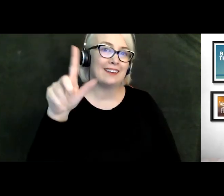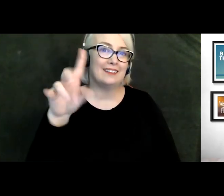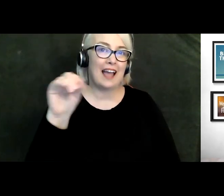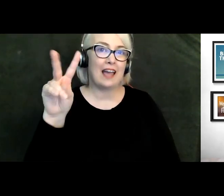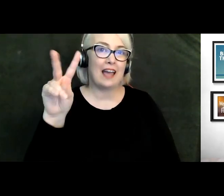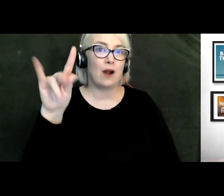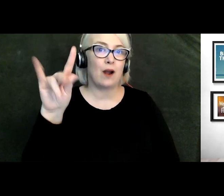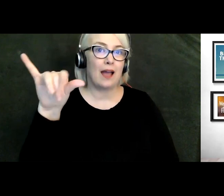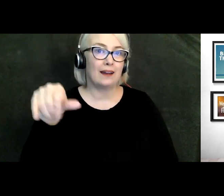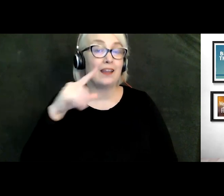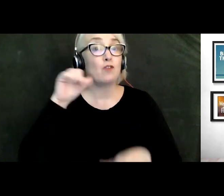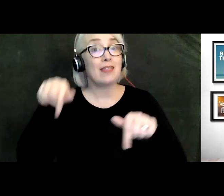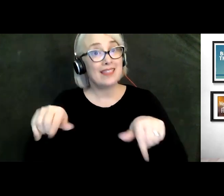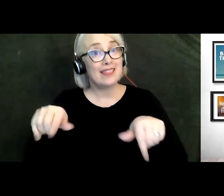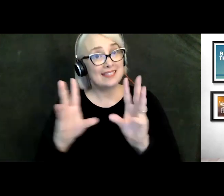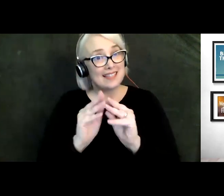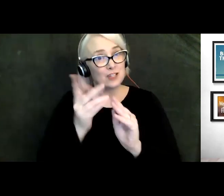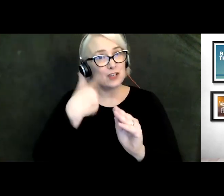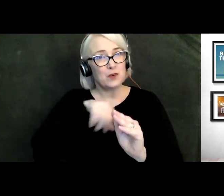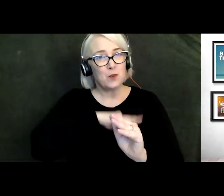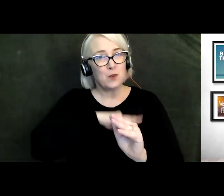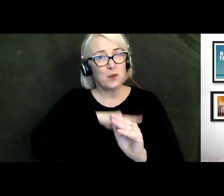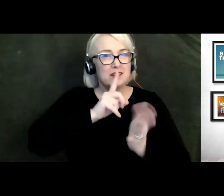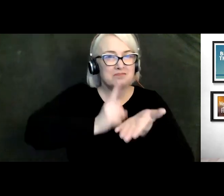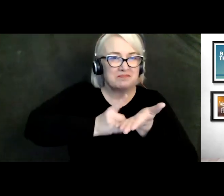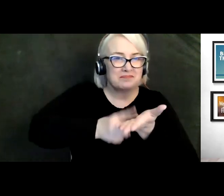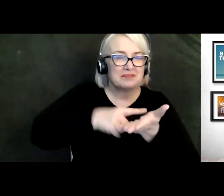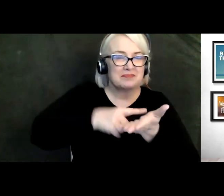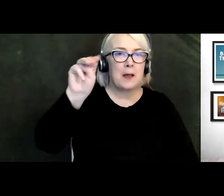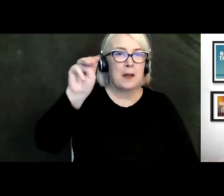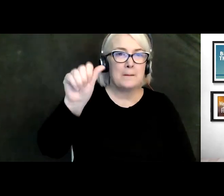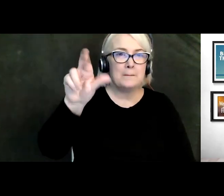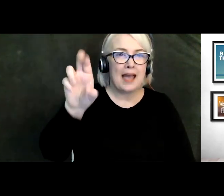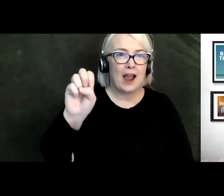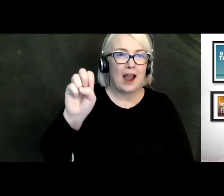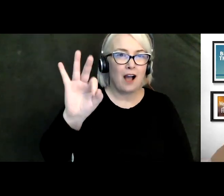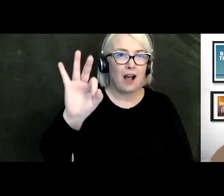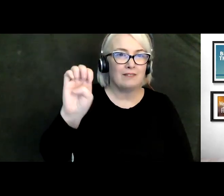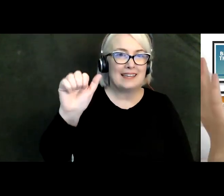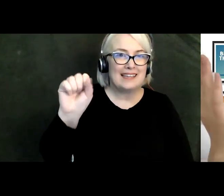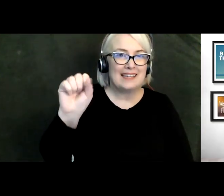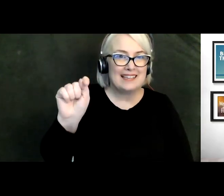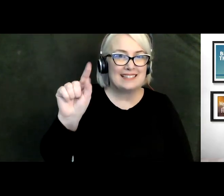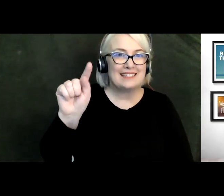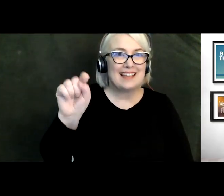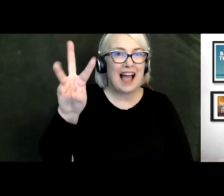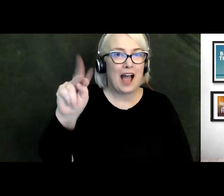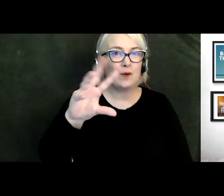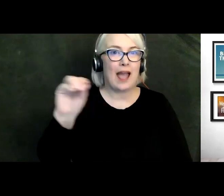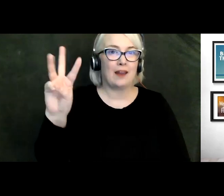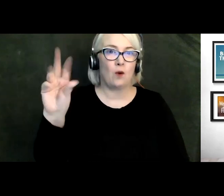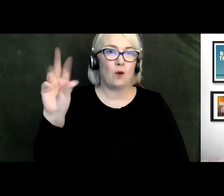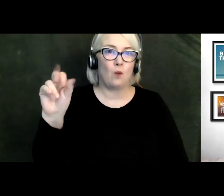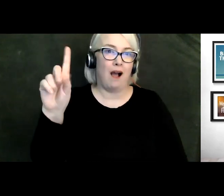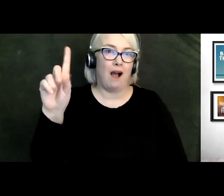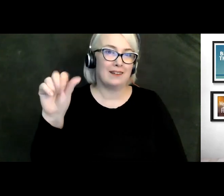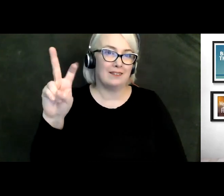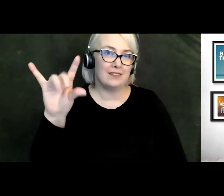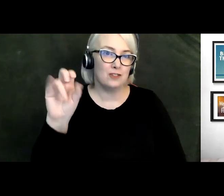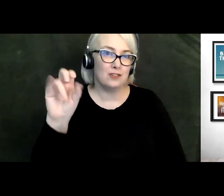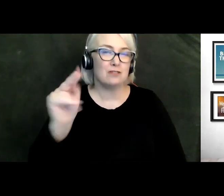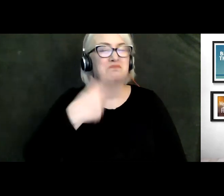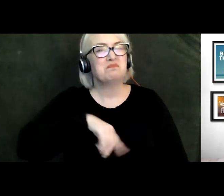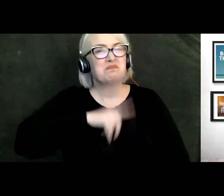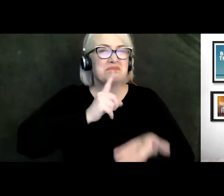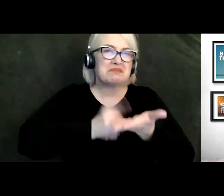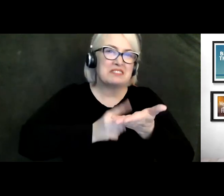the pandemic water cooler with Mayor of Easttown and WandaVision. And with these wonderful writers, we'll talk about limited series more generally.